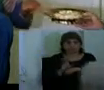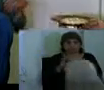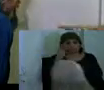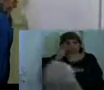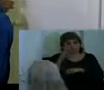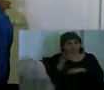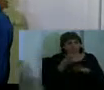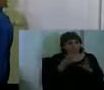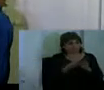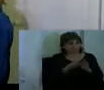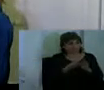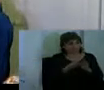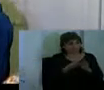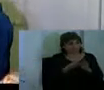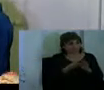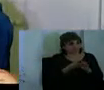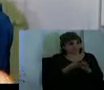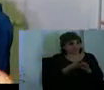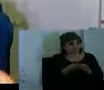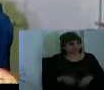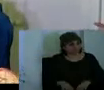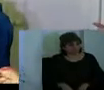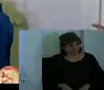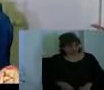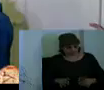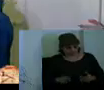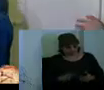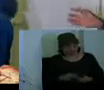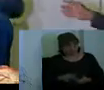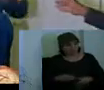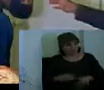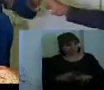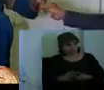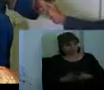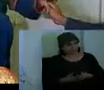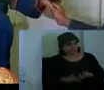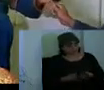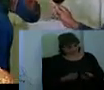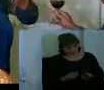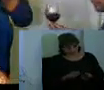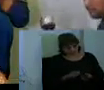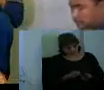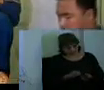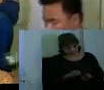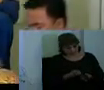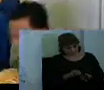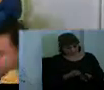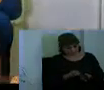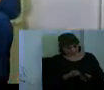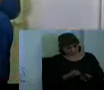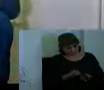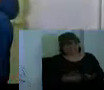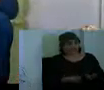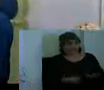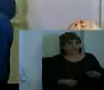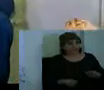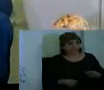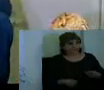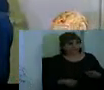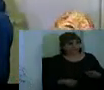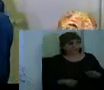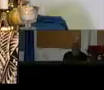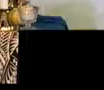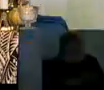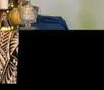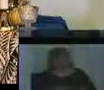participate fully in this feast. We have both regular and gluten-free wafers. Just let